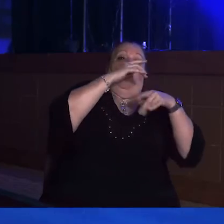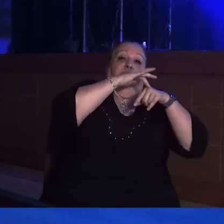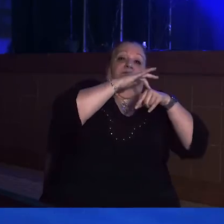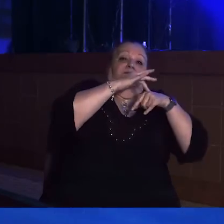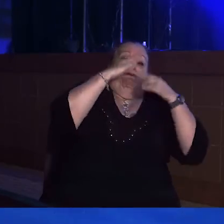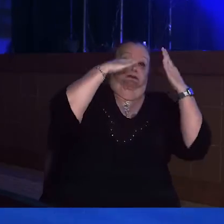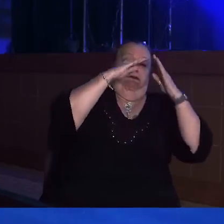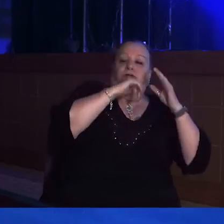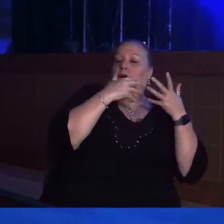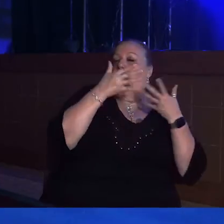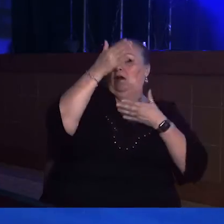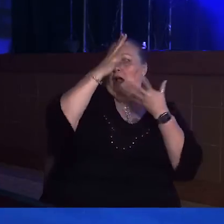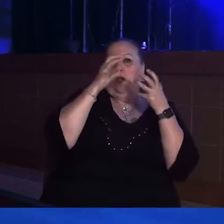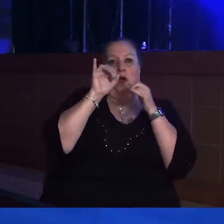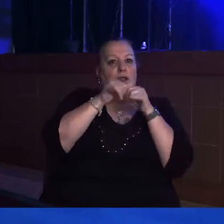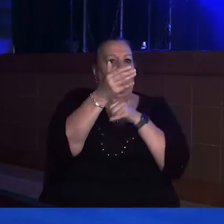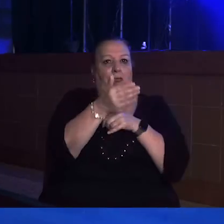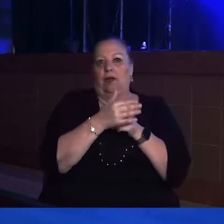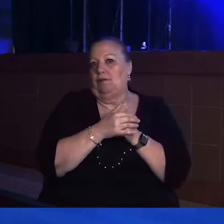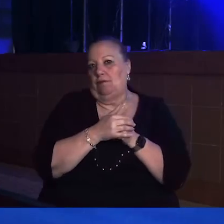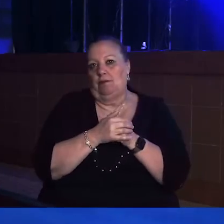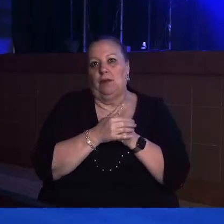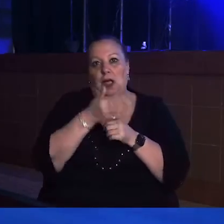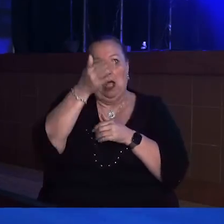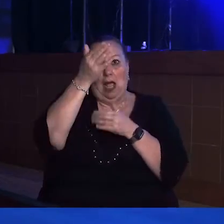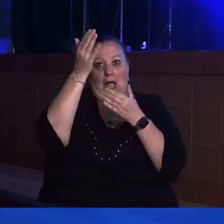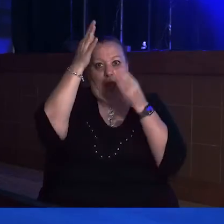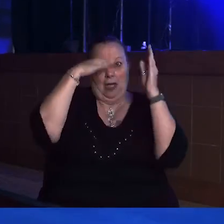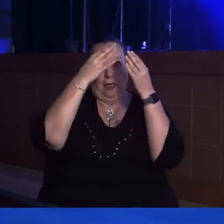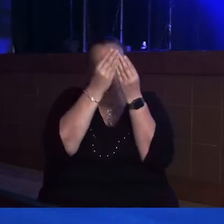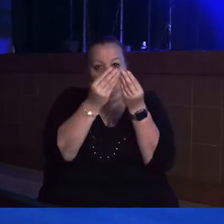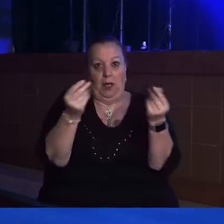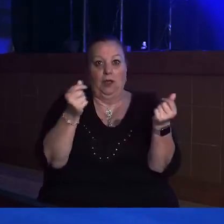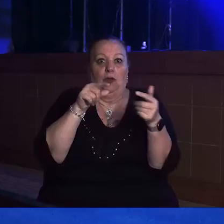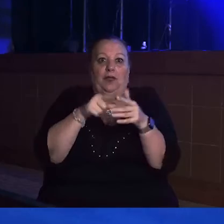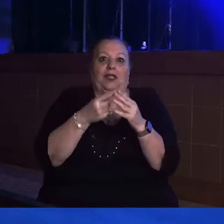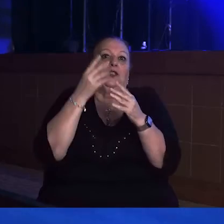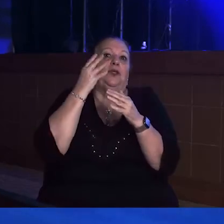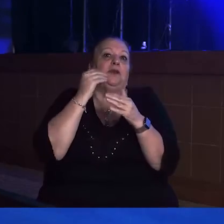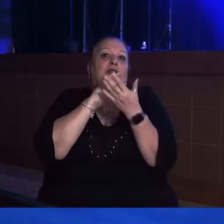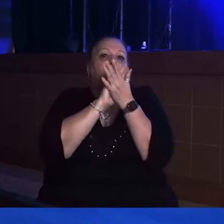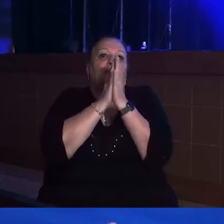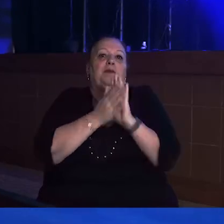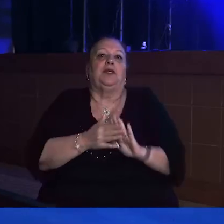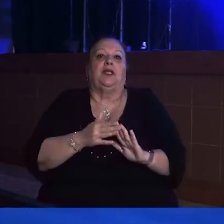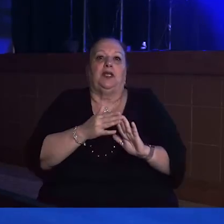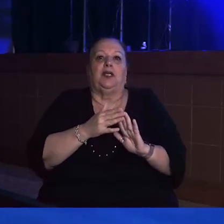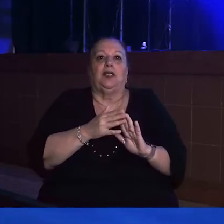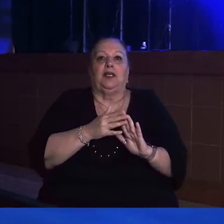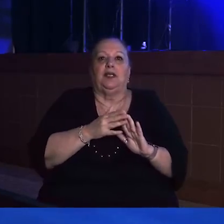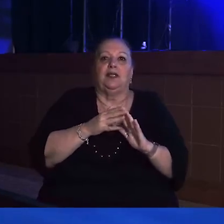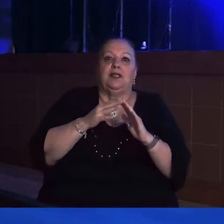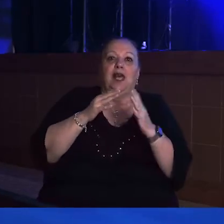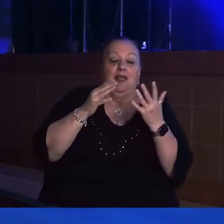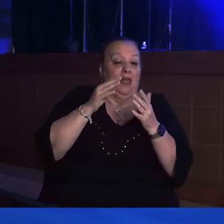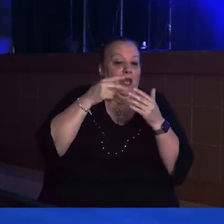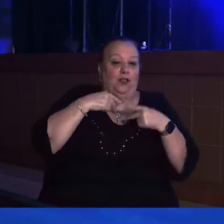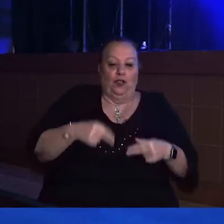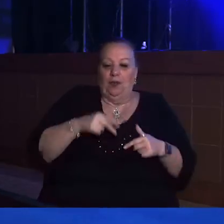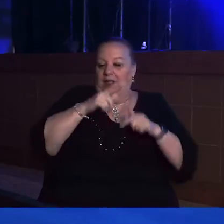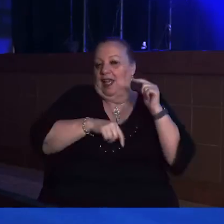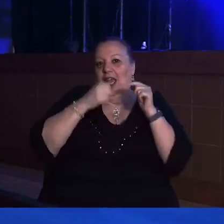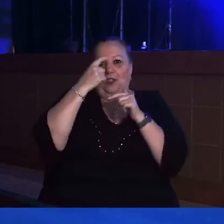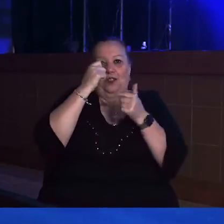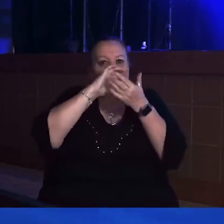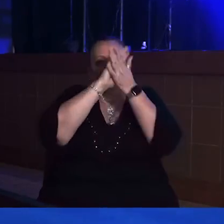to live there. Anxiety will melt away. We'll begin to experience a peace that transcends human understanding, a peace that will